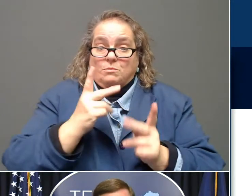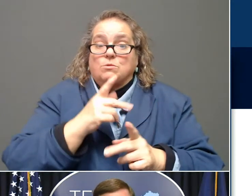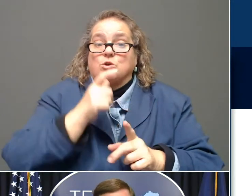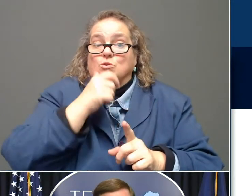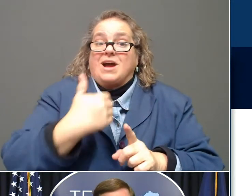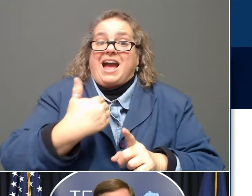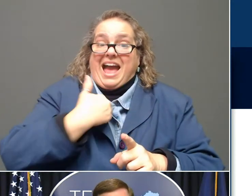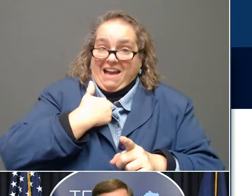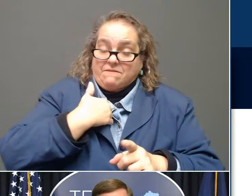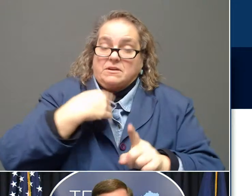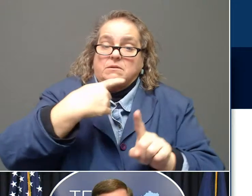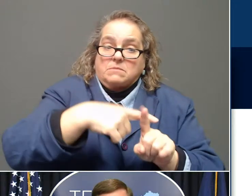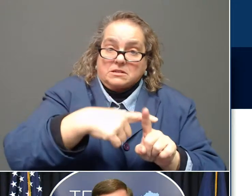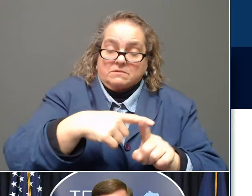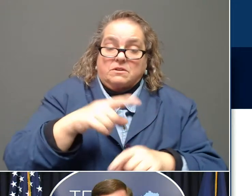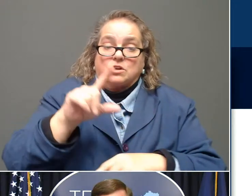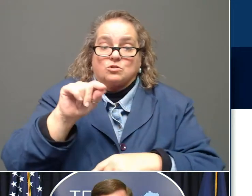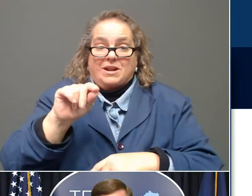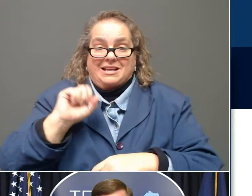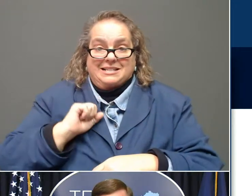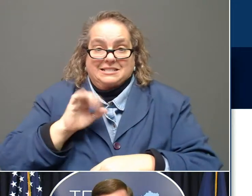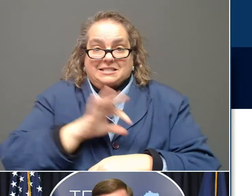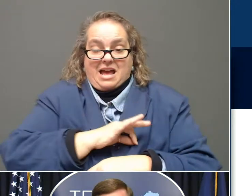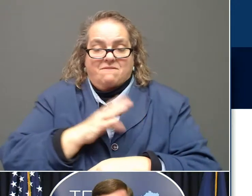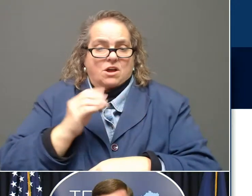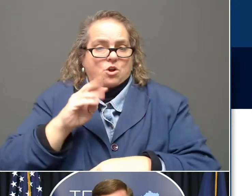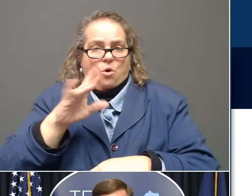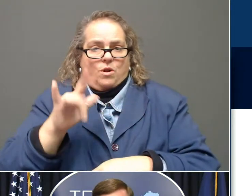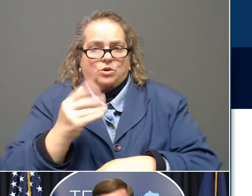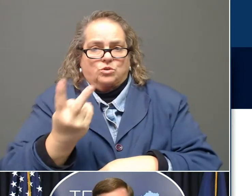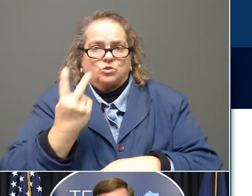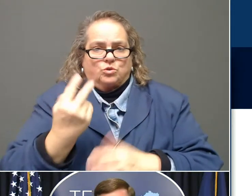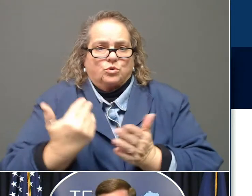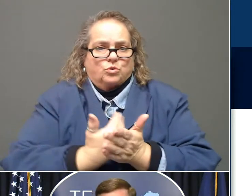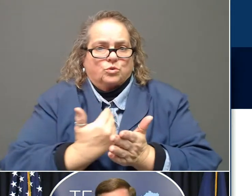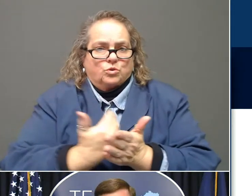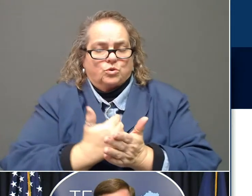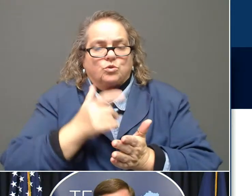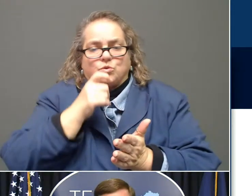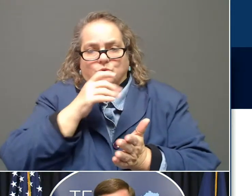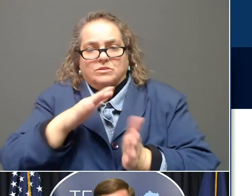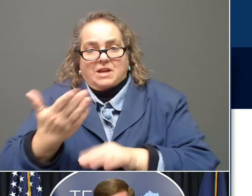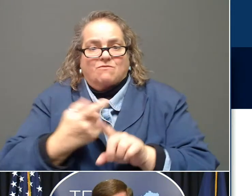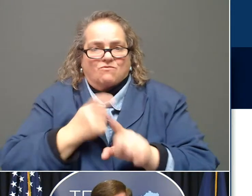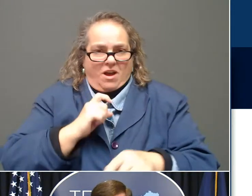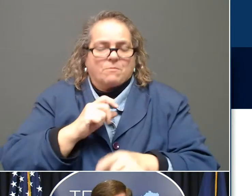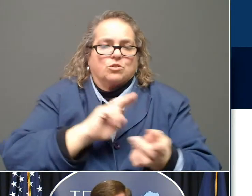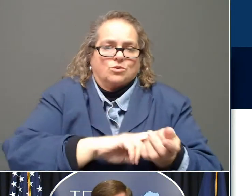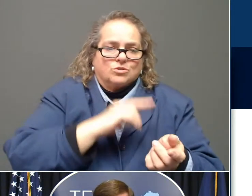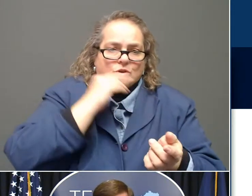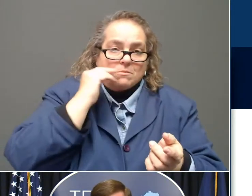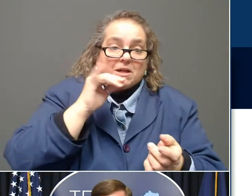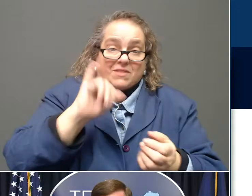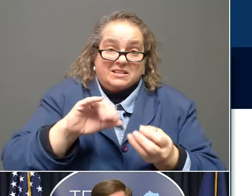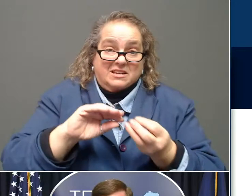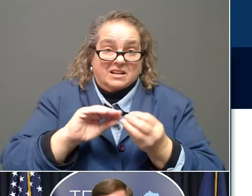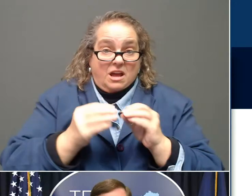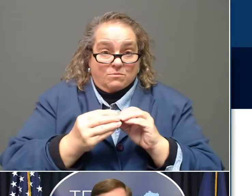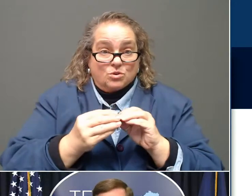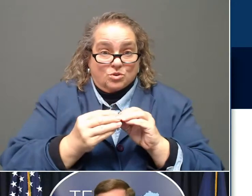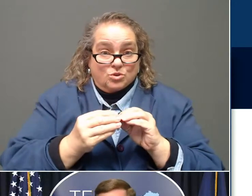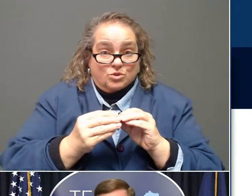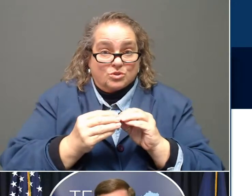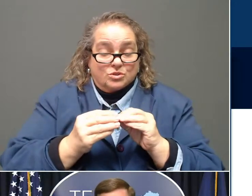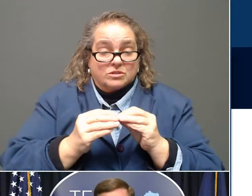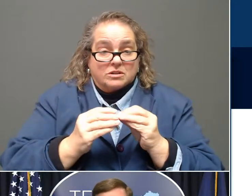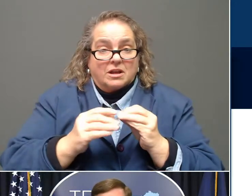really hurting today and has been hurting since her passing. So let's think about them. Let's think about her. And let's make